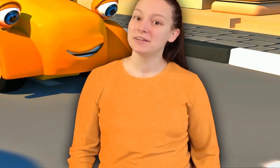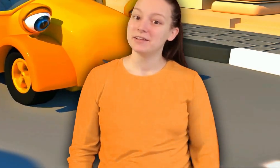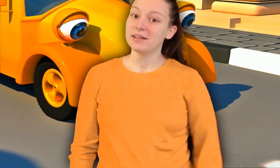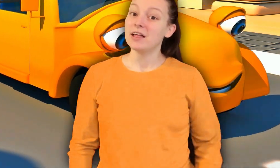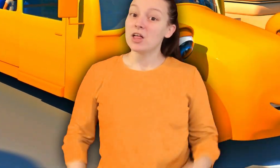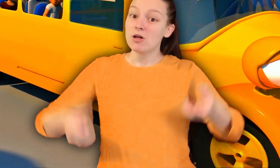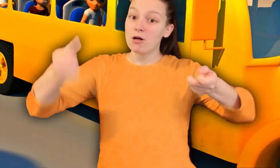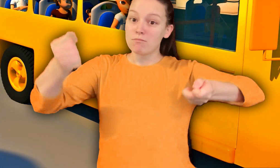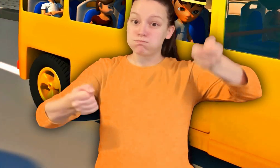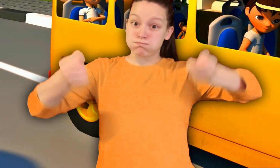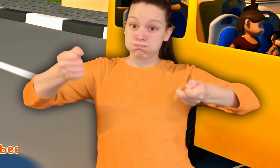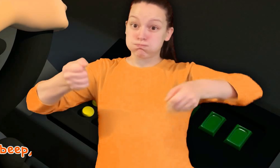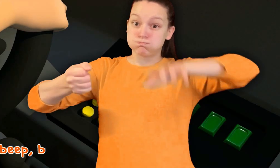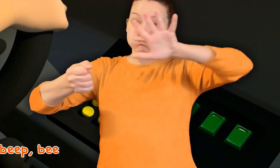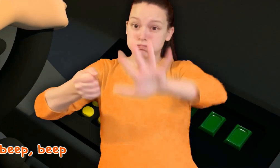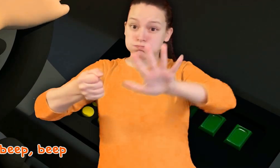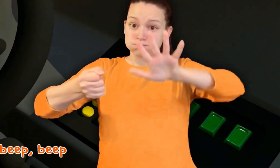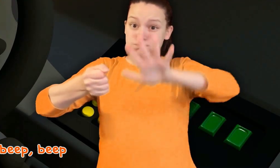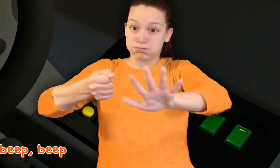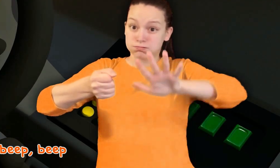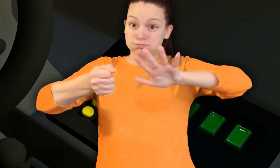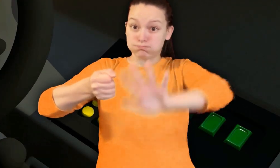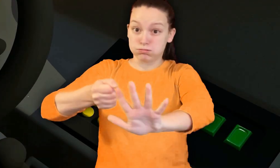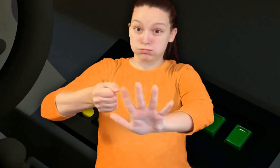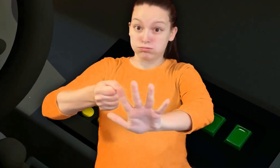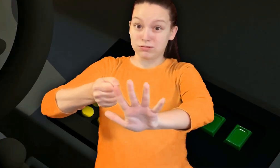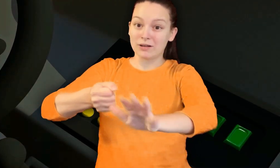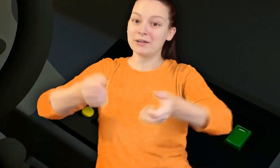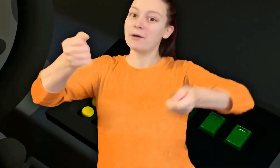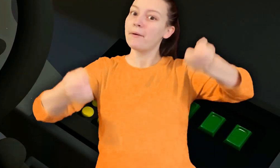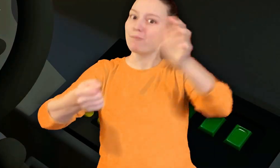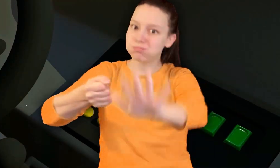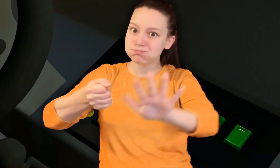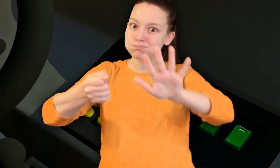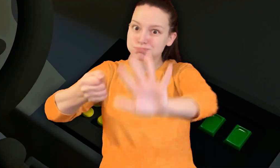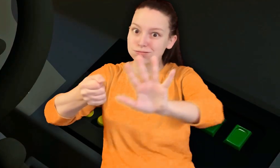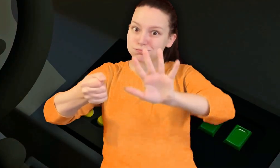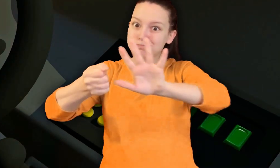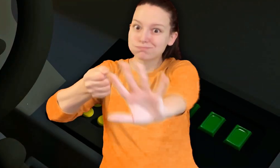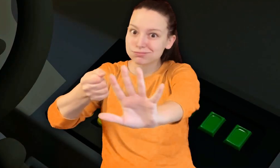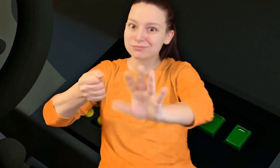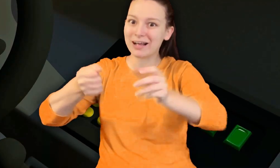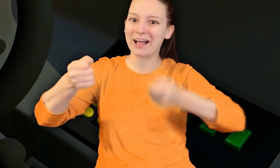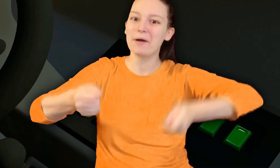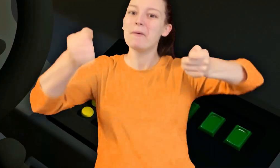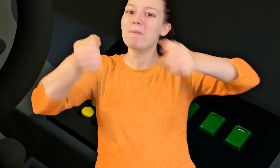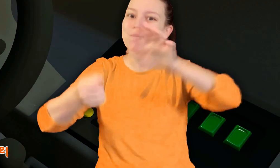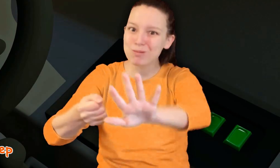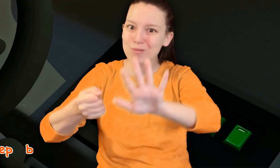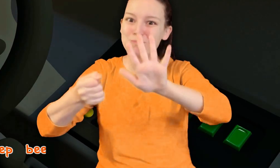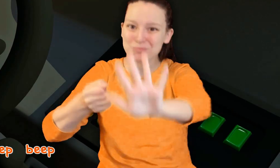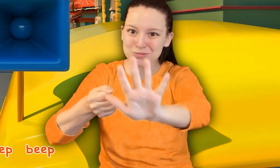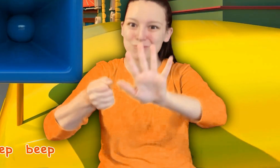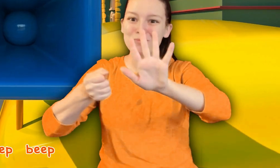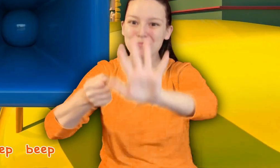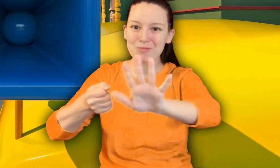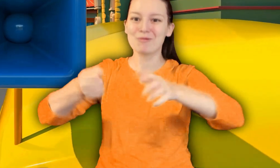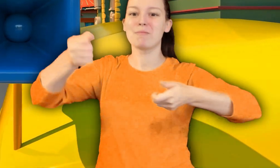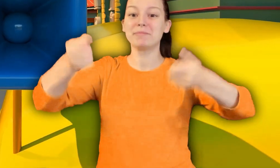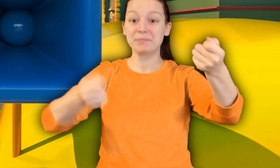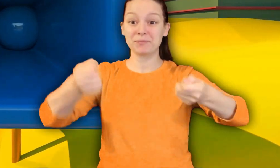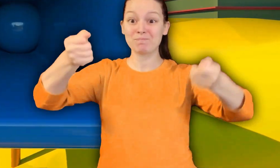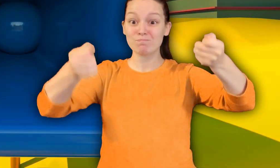The horn on the bus goes beep, beep, beep, beep, beep, beep, beep,